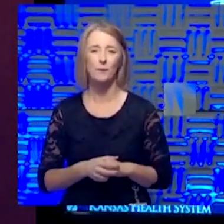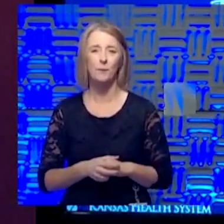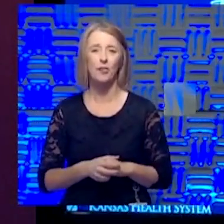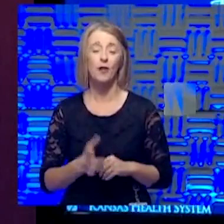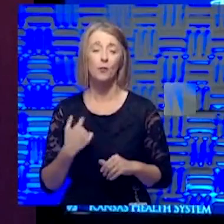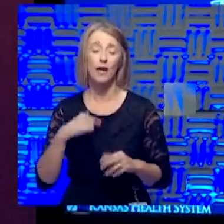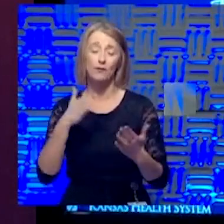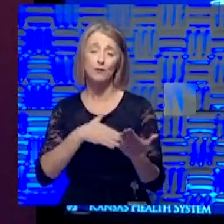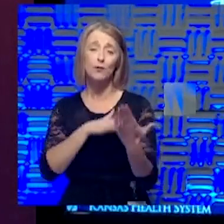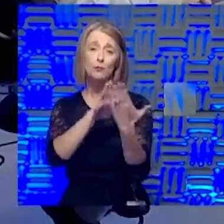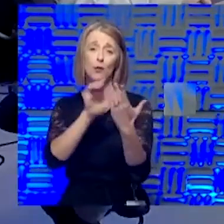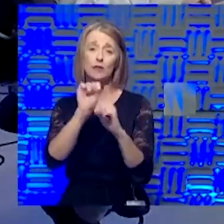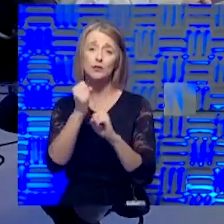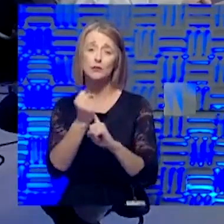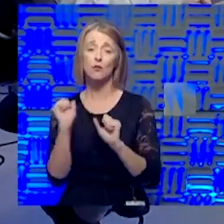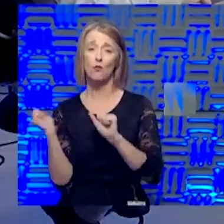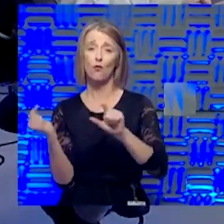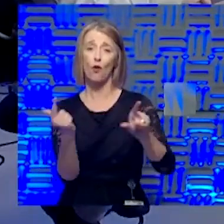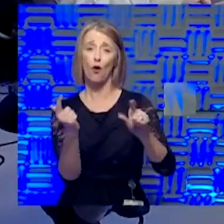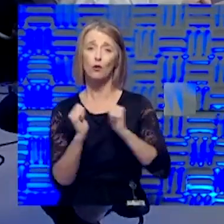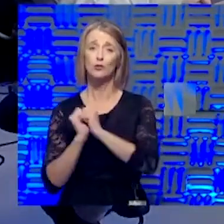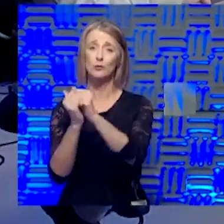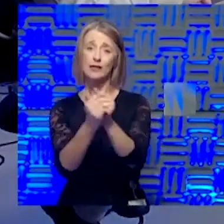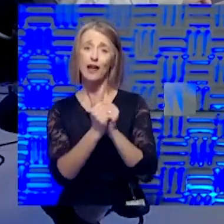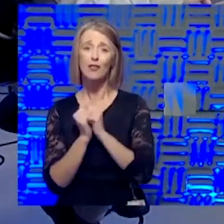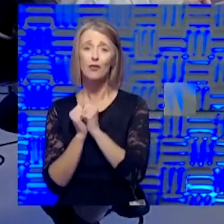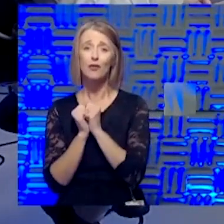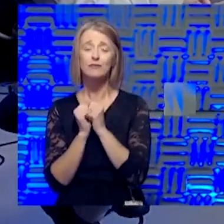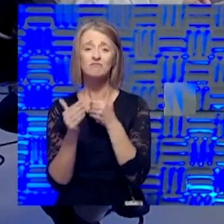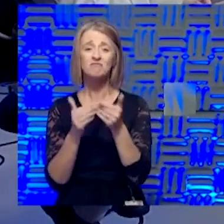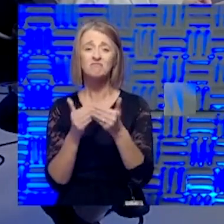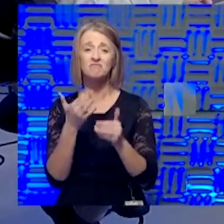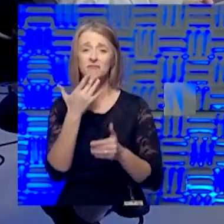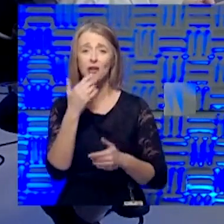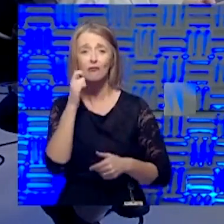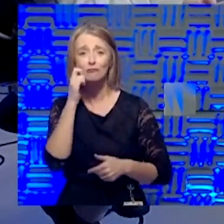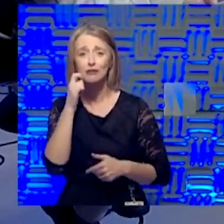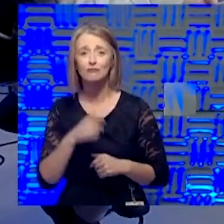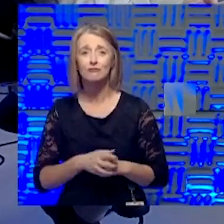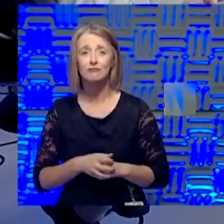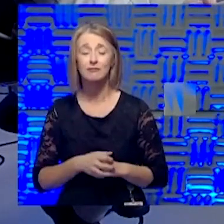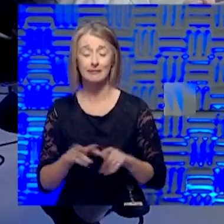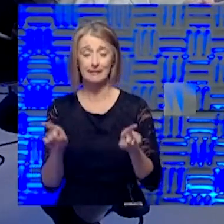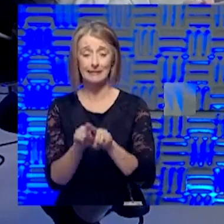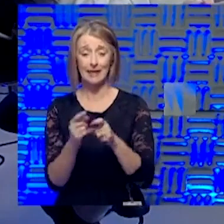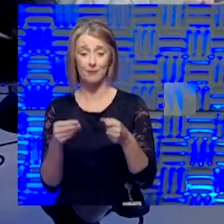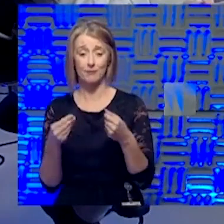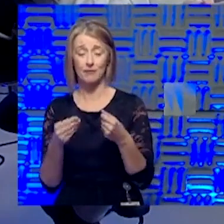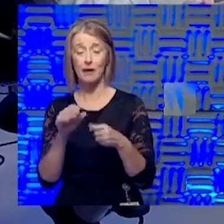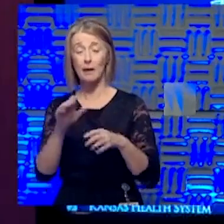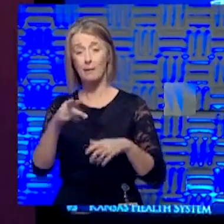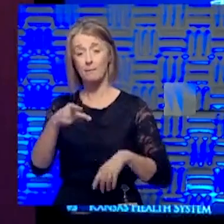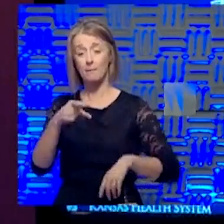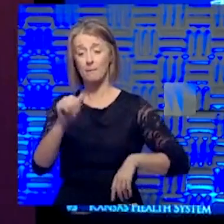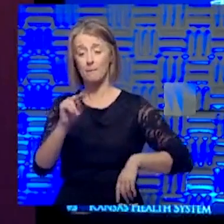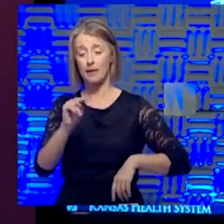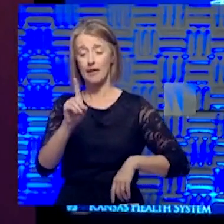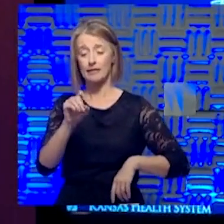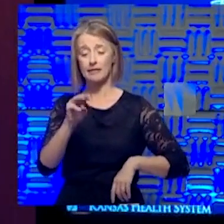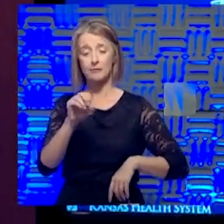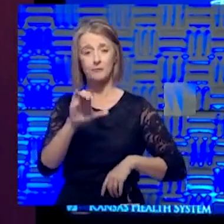how we have to approach this. Absolutely. And it's we're all in this together, just as we're all in this pandemic together. It is an interesting